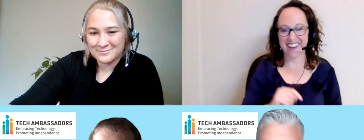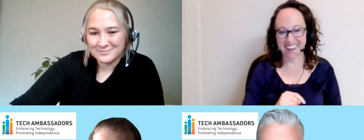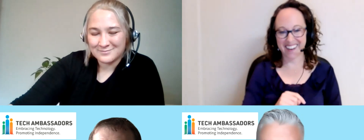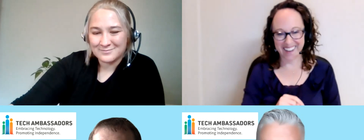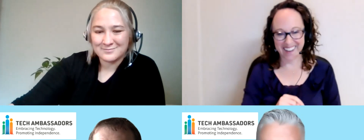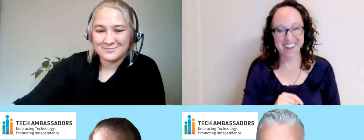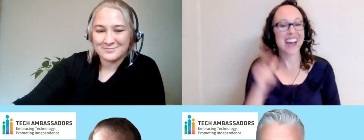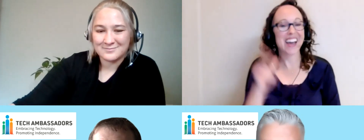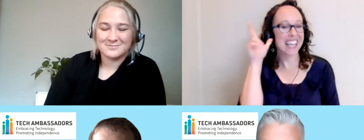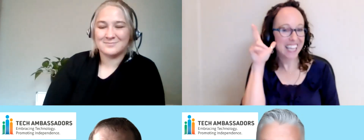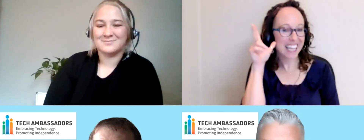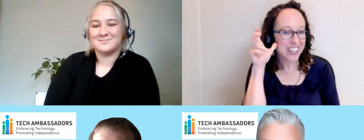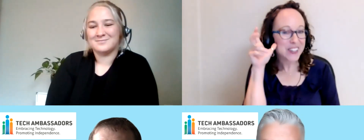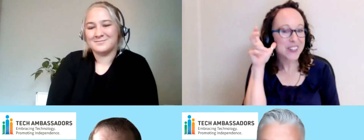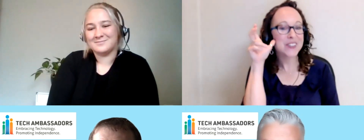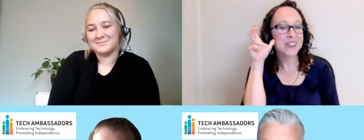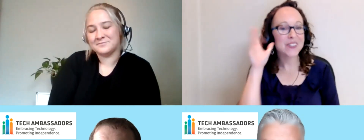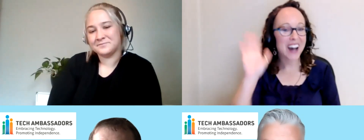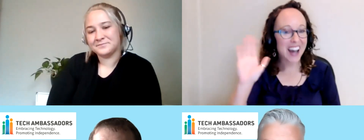Hi, George. Hi.